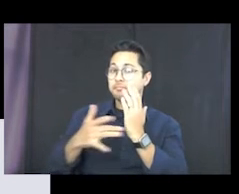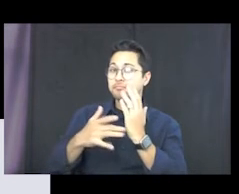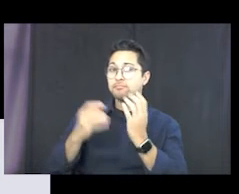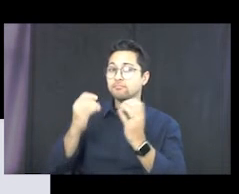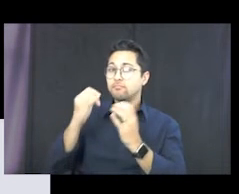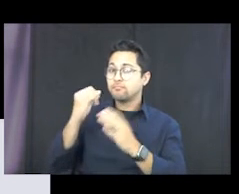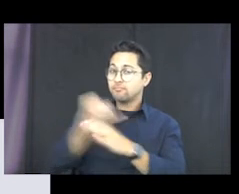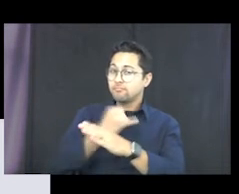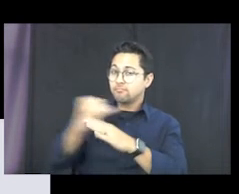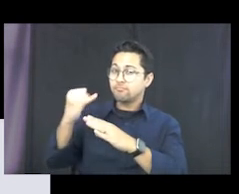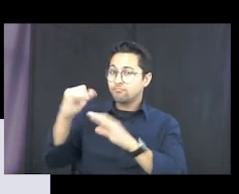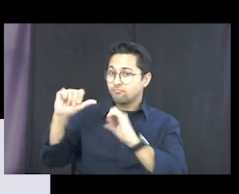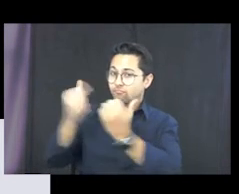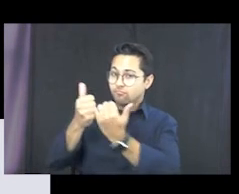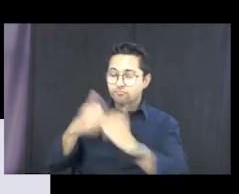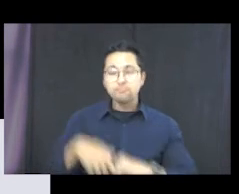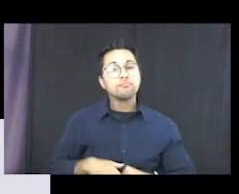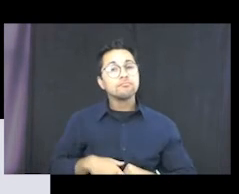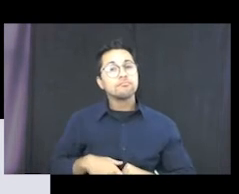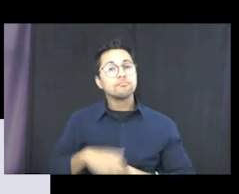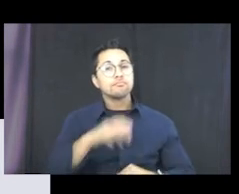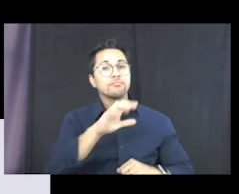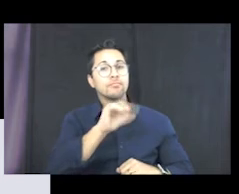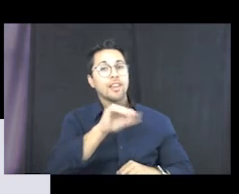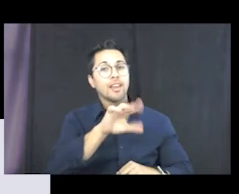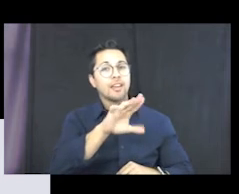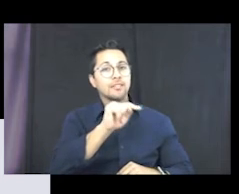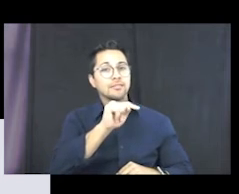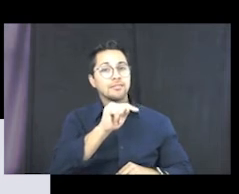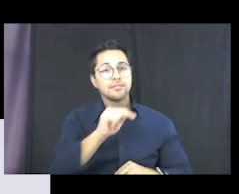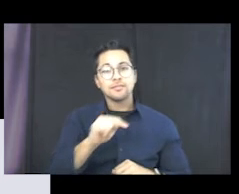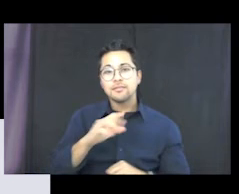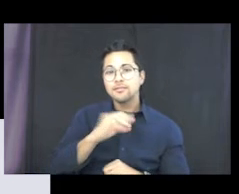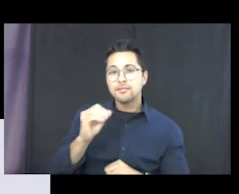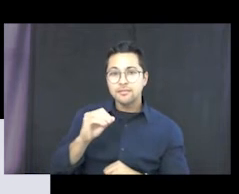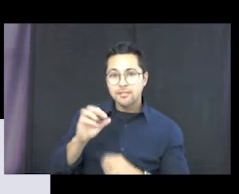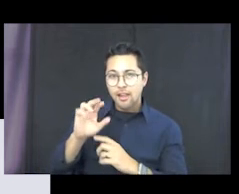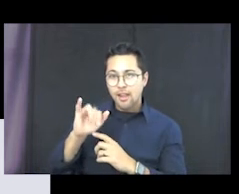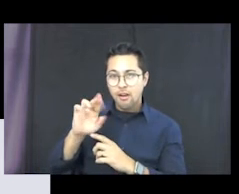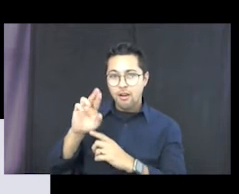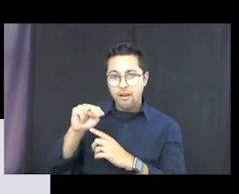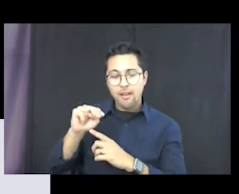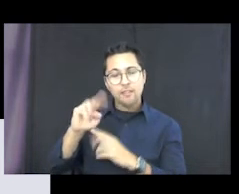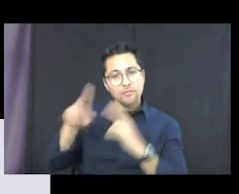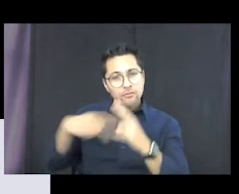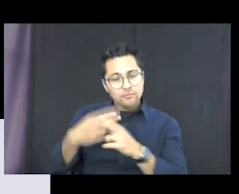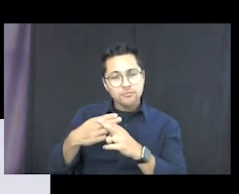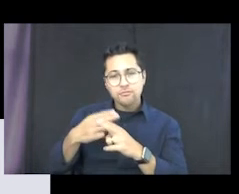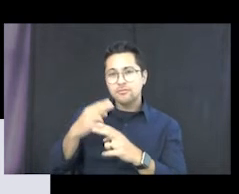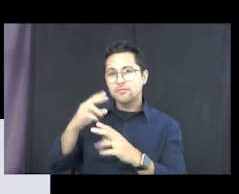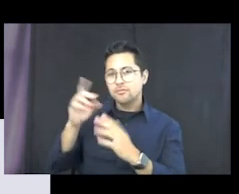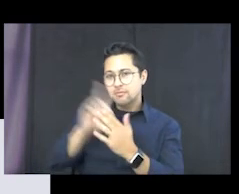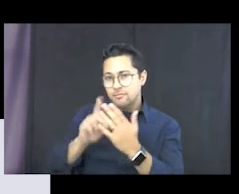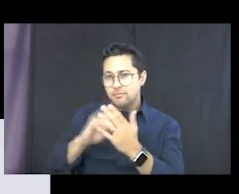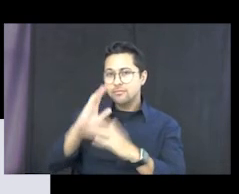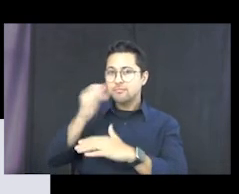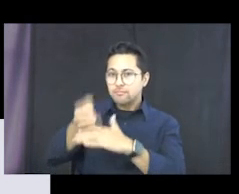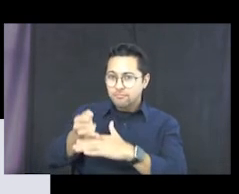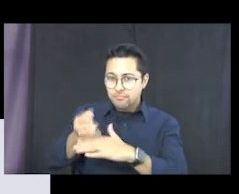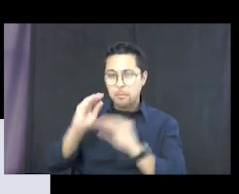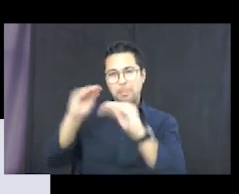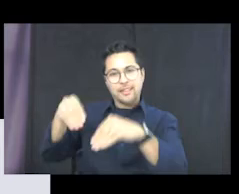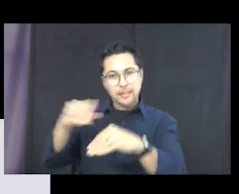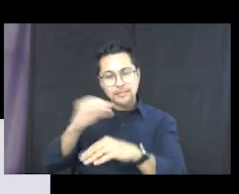Industry Association, CAST, and the UDL-IRN, the Universal Design for Learning Implementation and Research